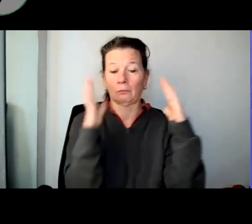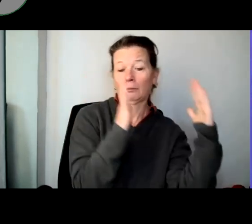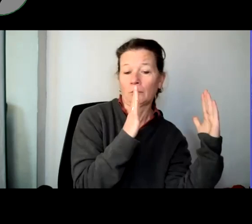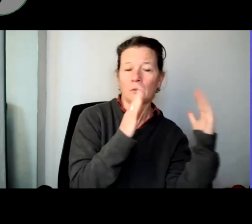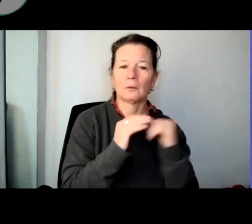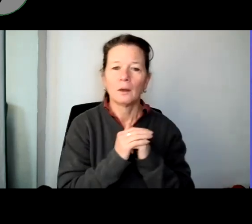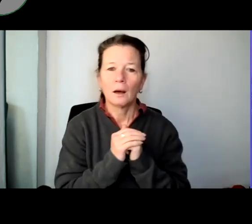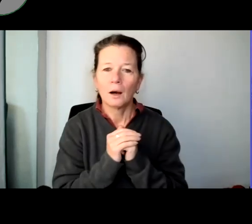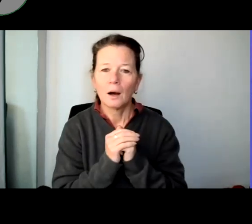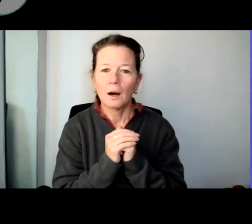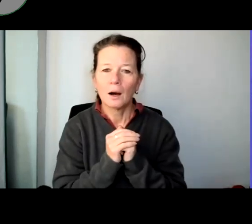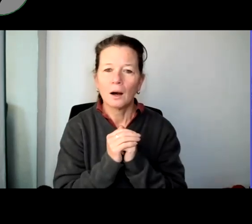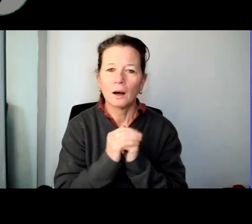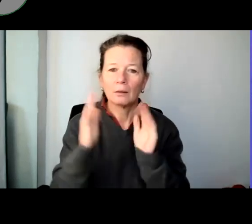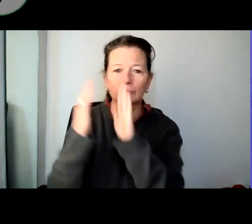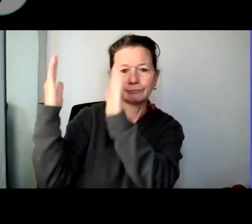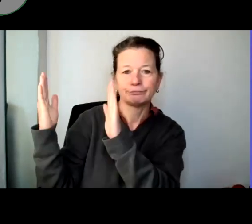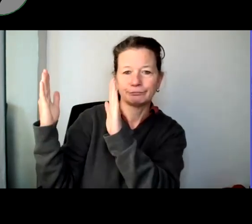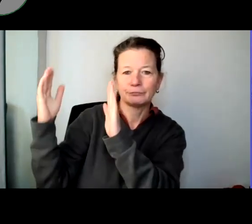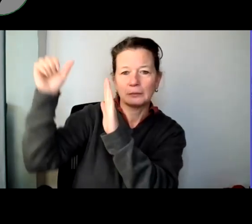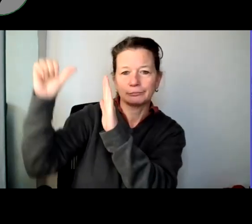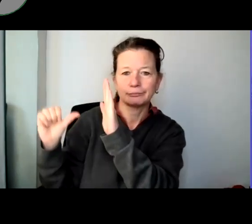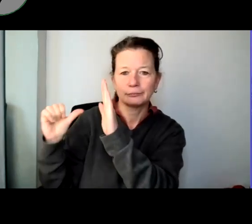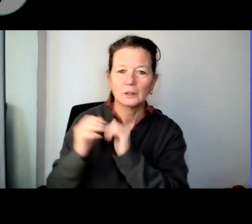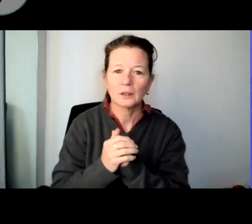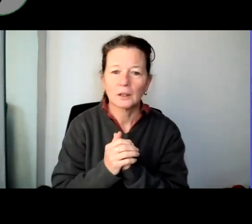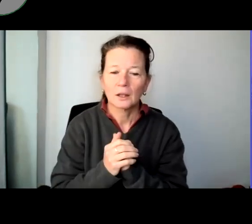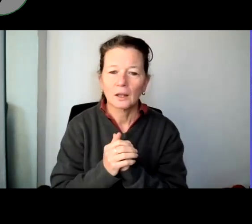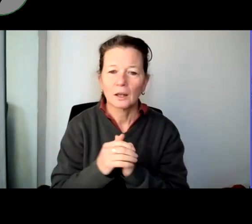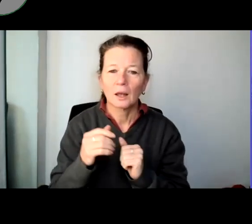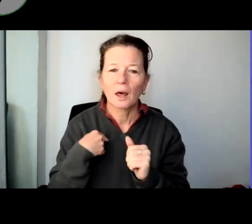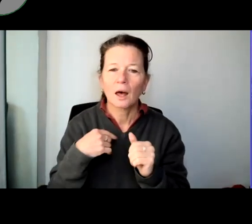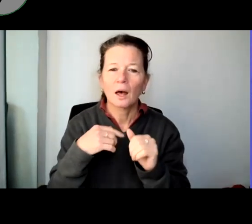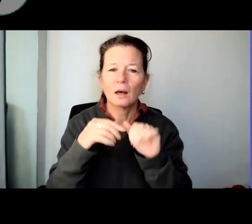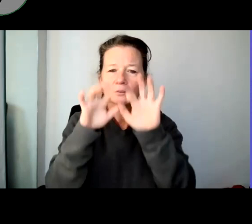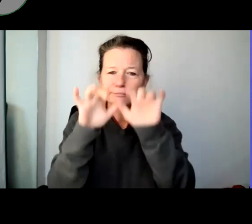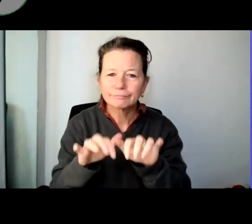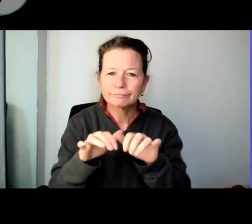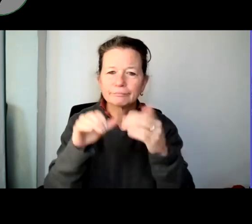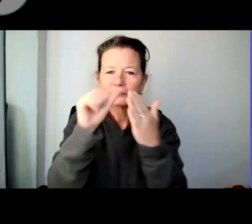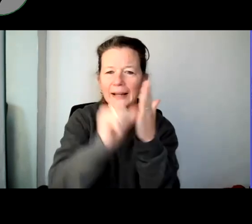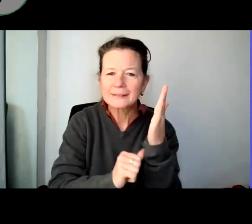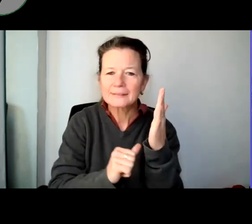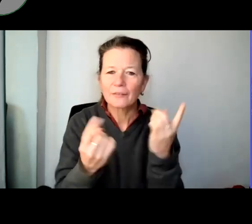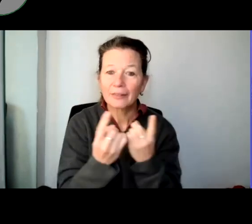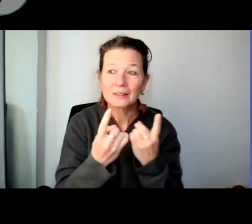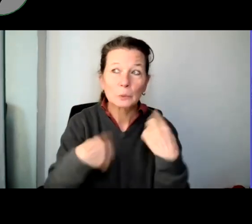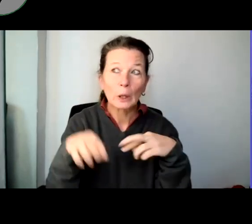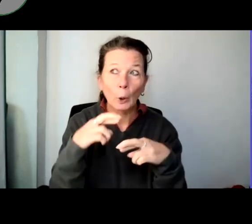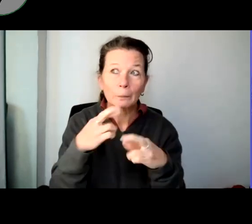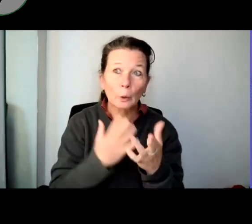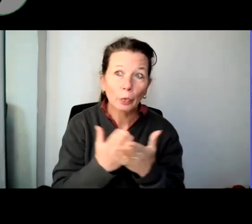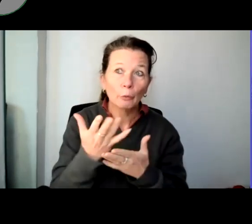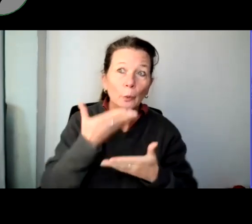And in the panel next to me, I've just laid out what we hope to get through in the next sort of